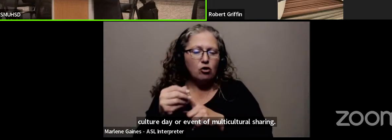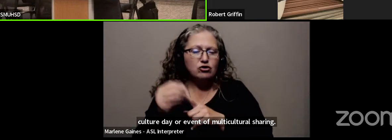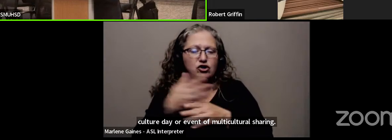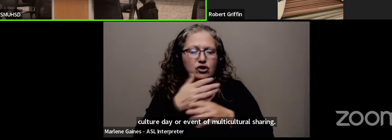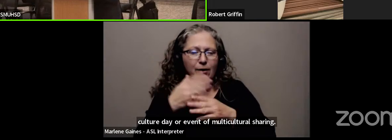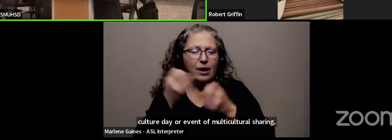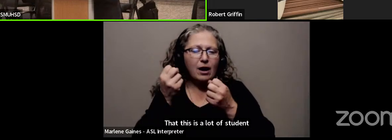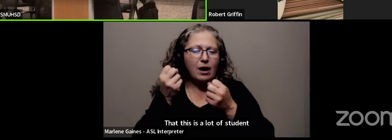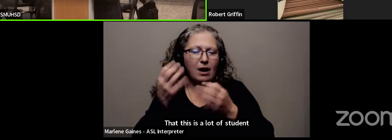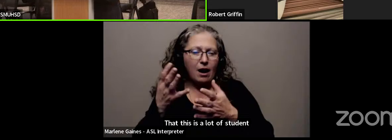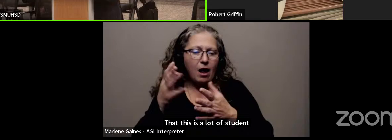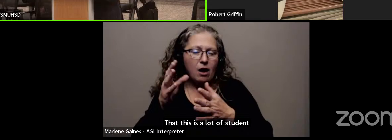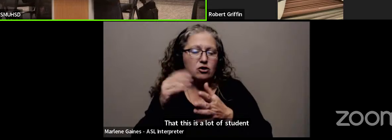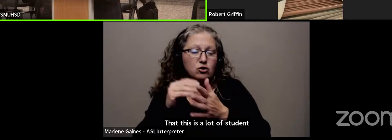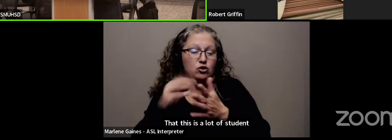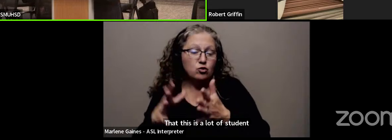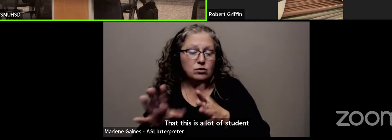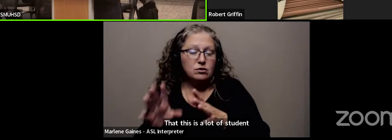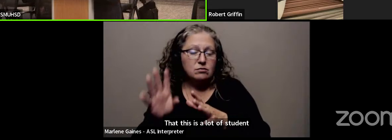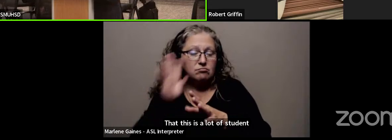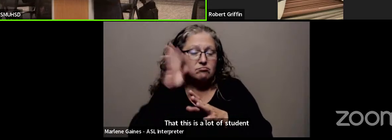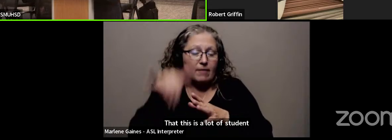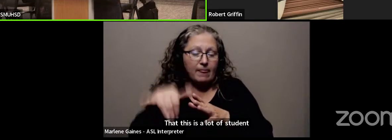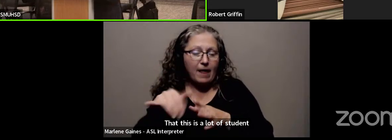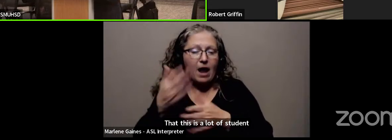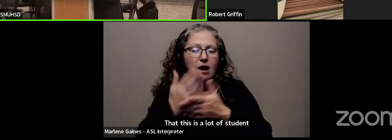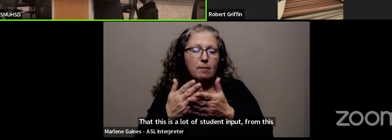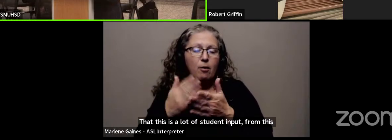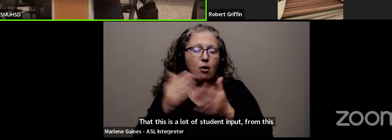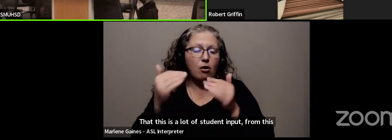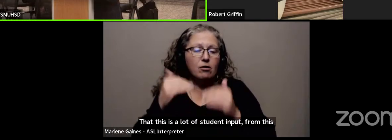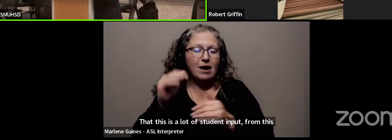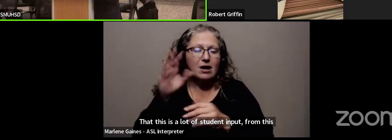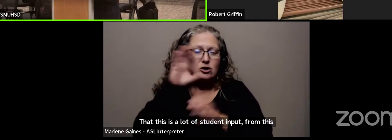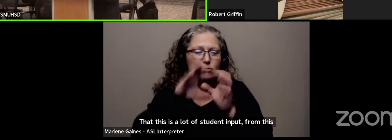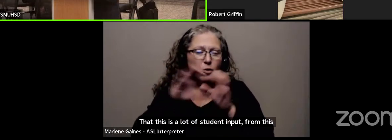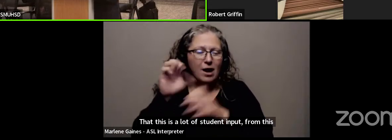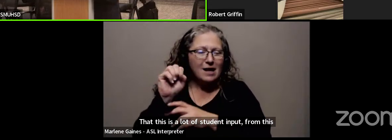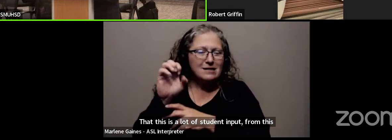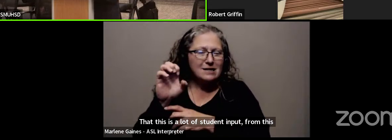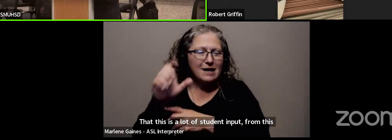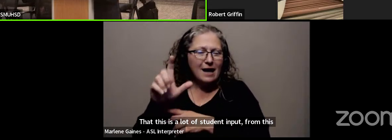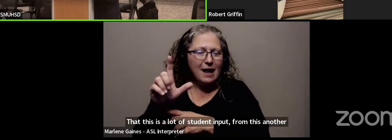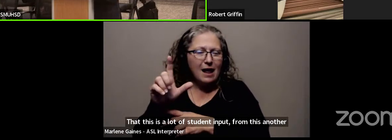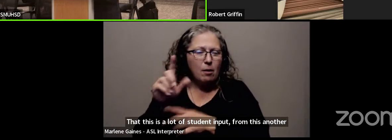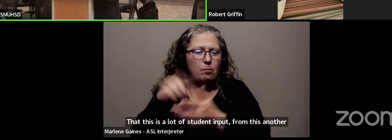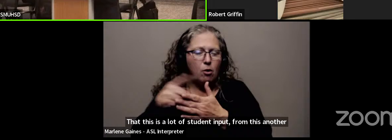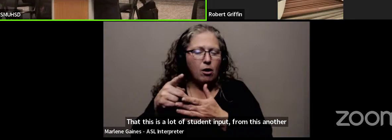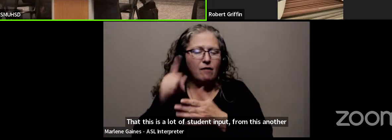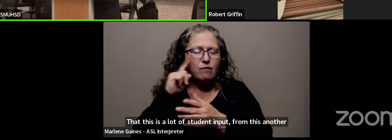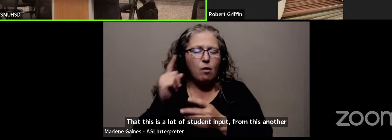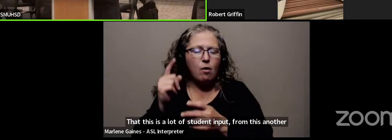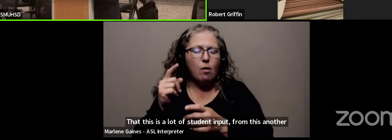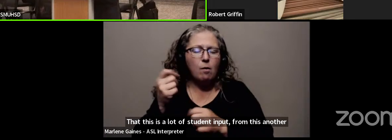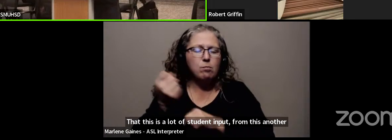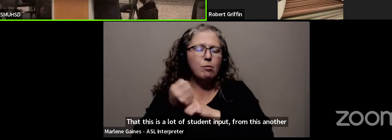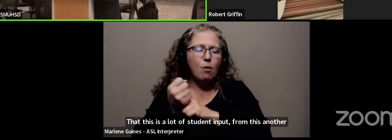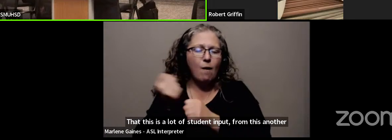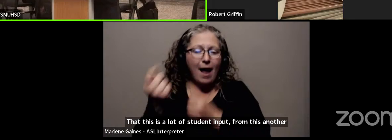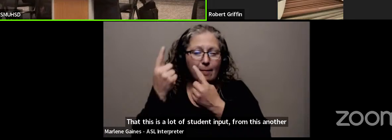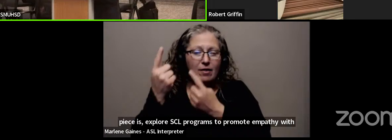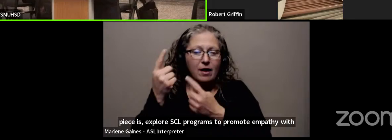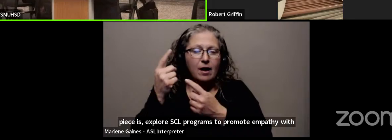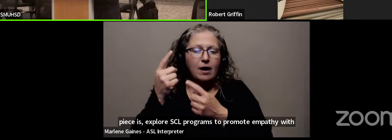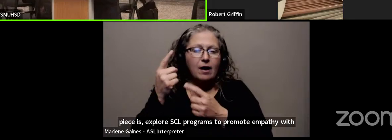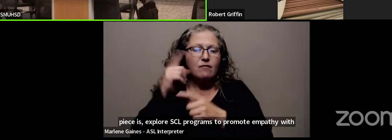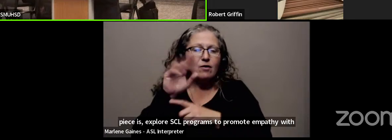came from this. Another piece is explore SEL programs to promote empathy with the focus on tier 1